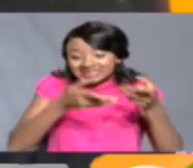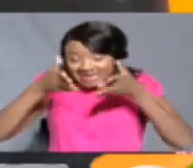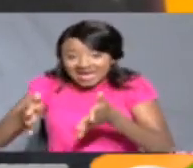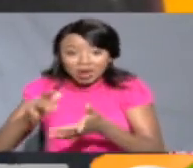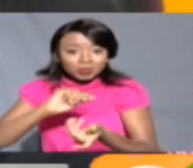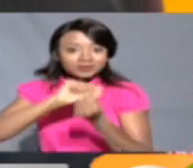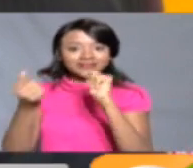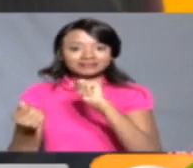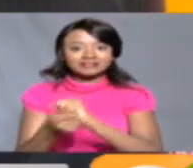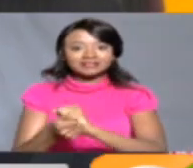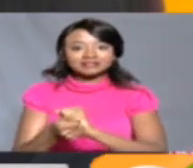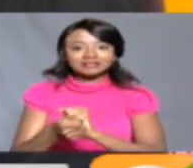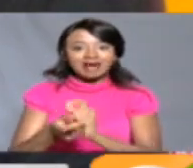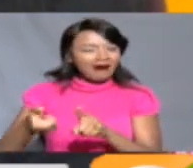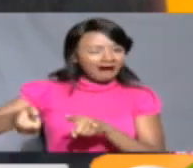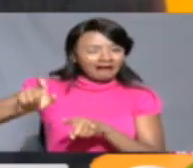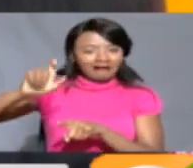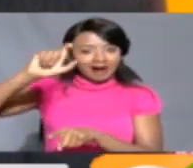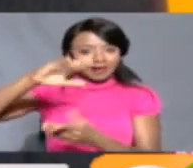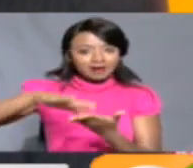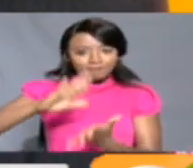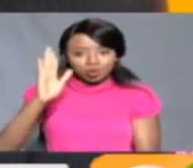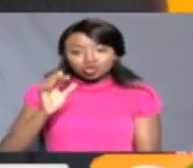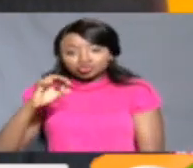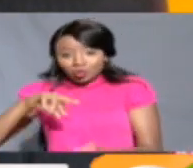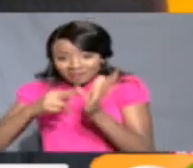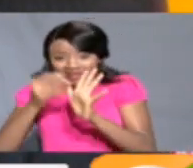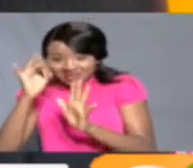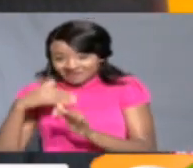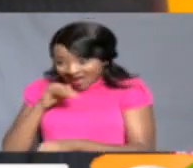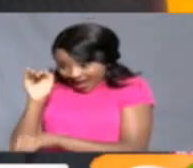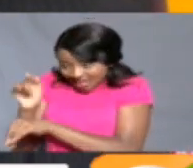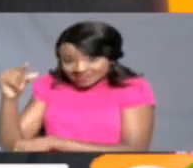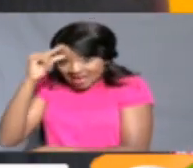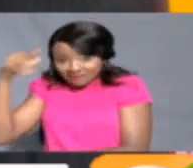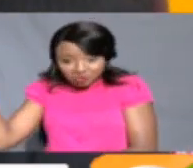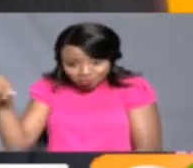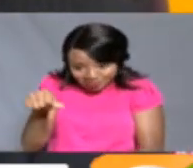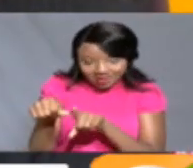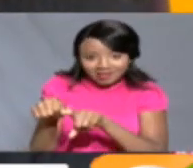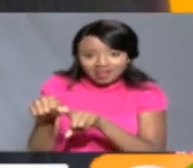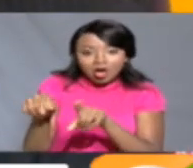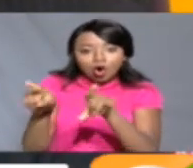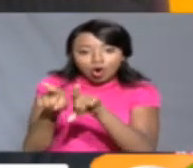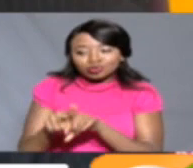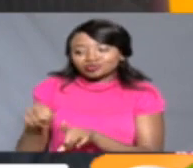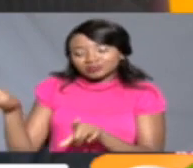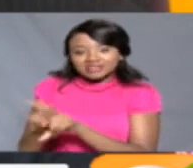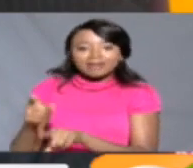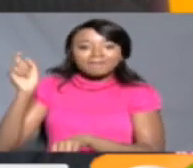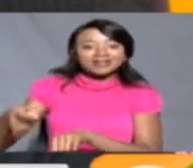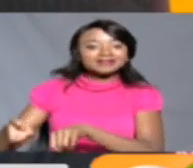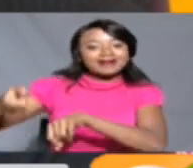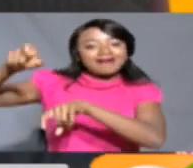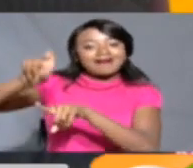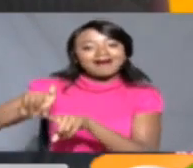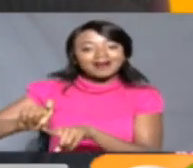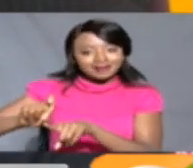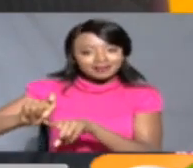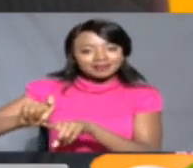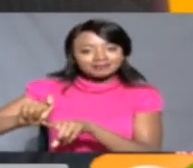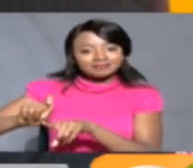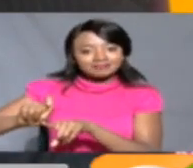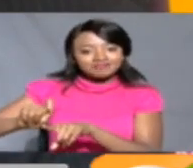So, if we are going to ask the government to pay their component, we are going to ask the government, you should also treble your cost.